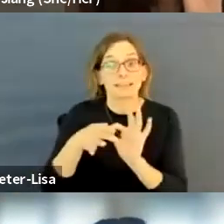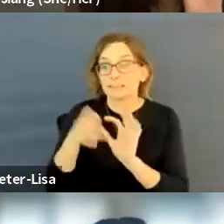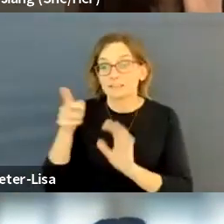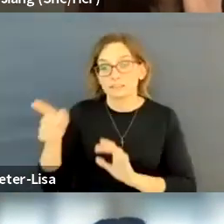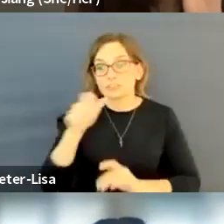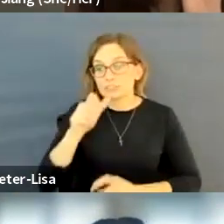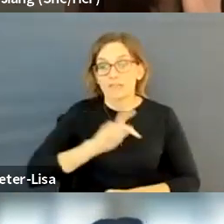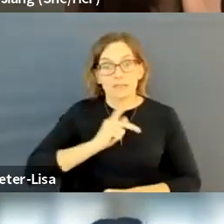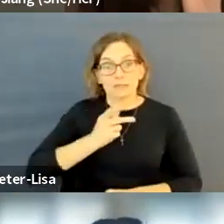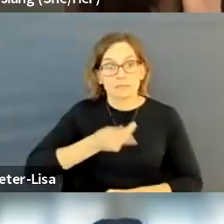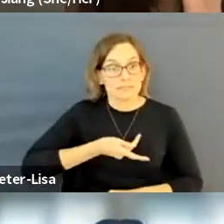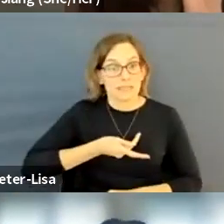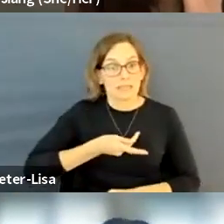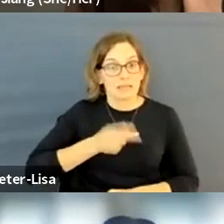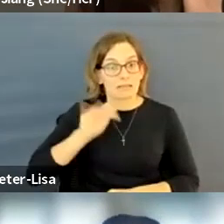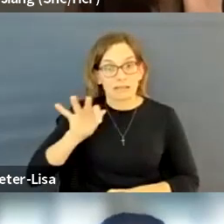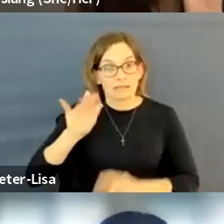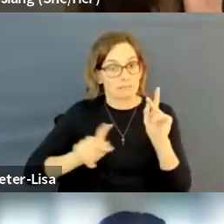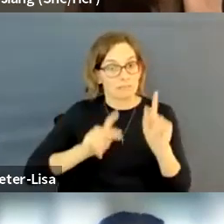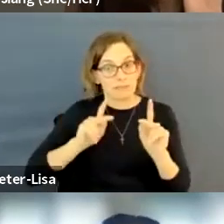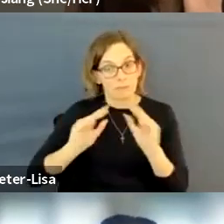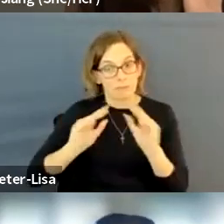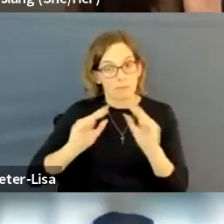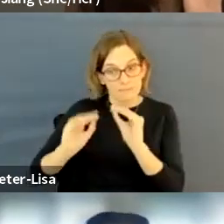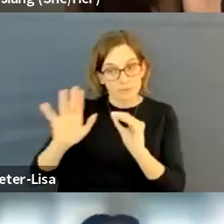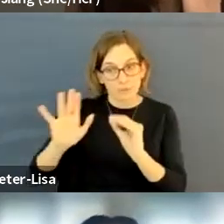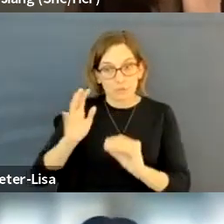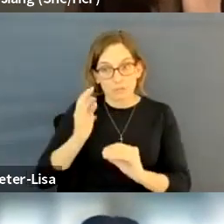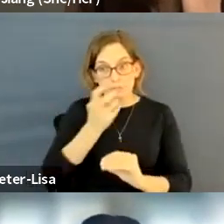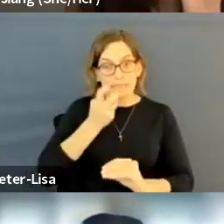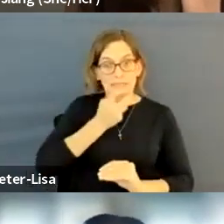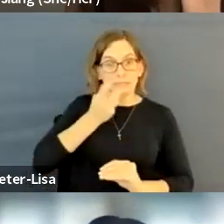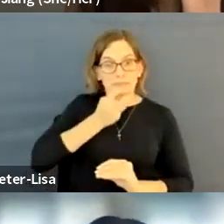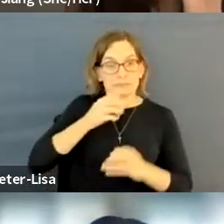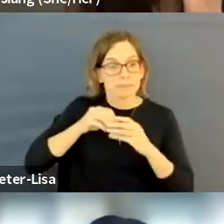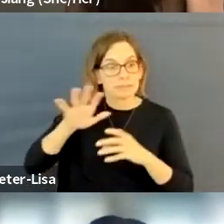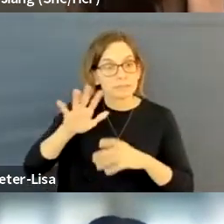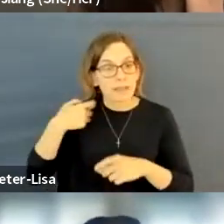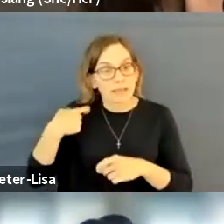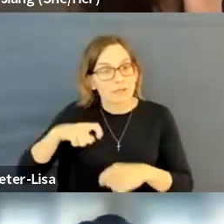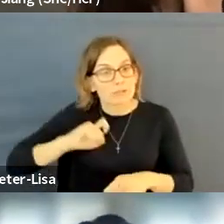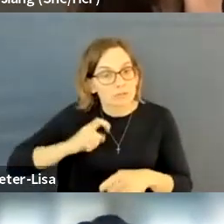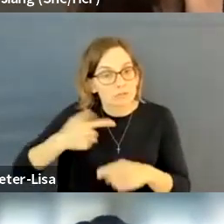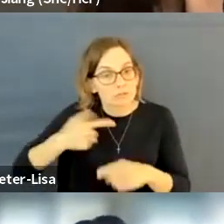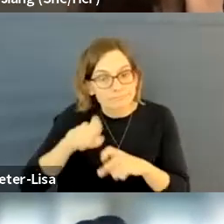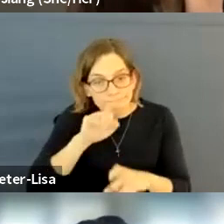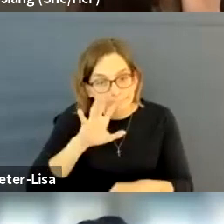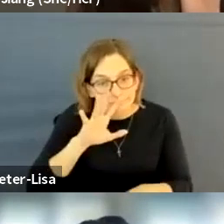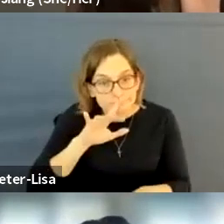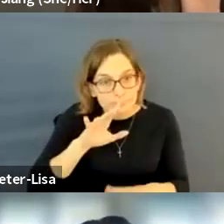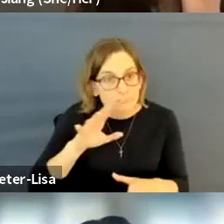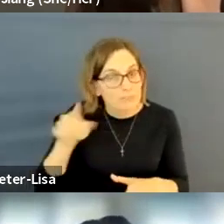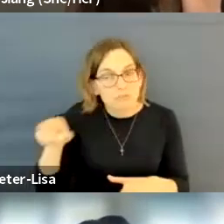upset by people correcting her pronunciation in Spanish, and that she